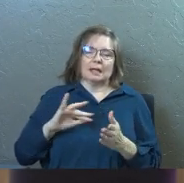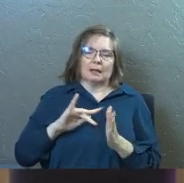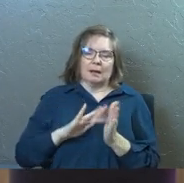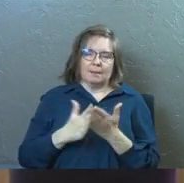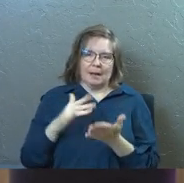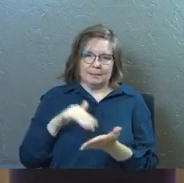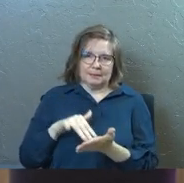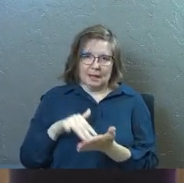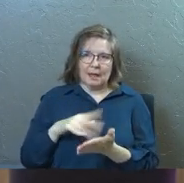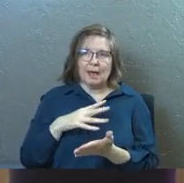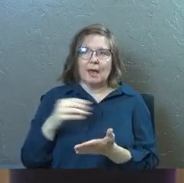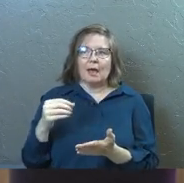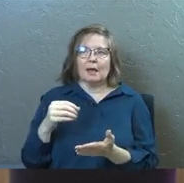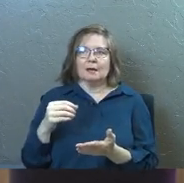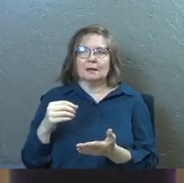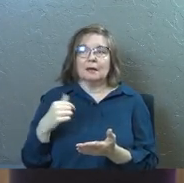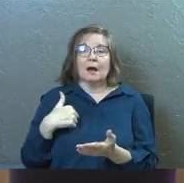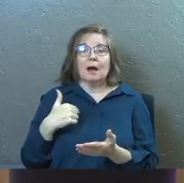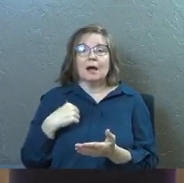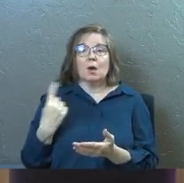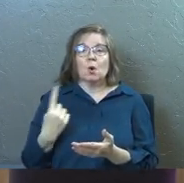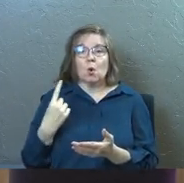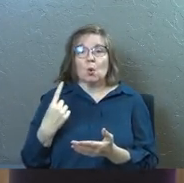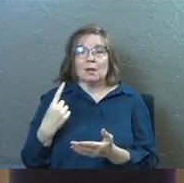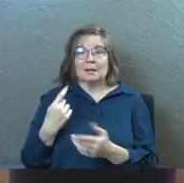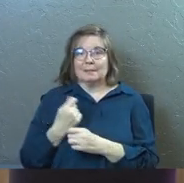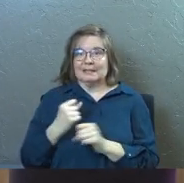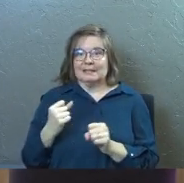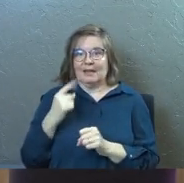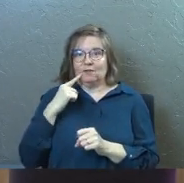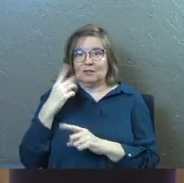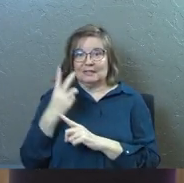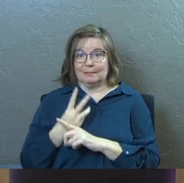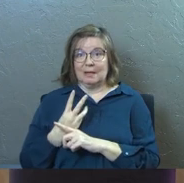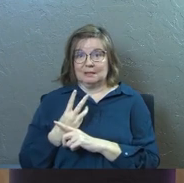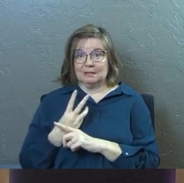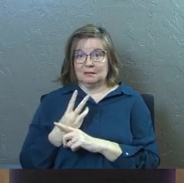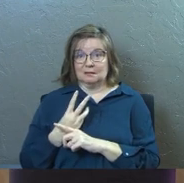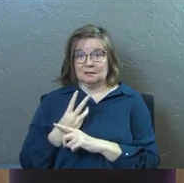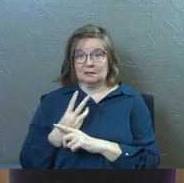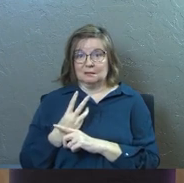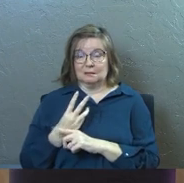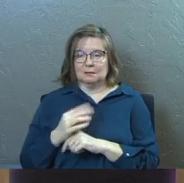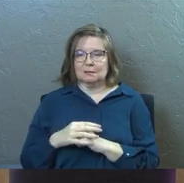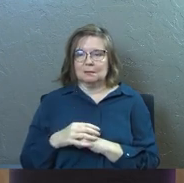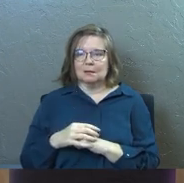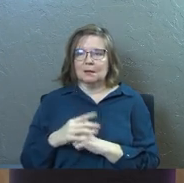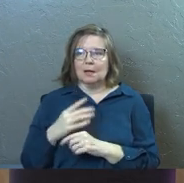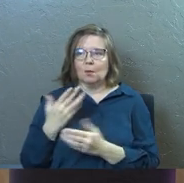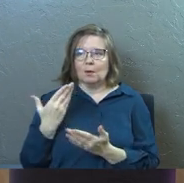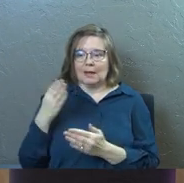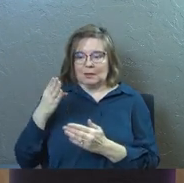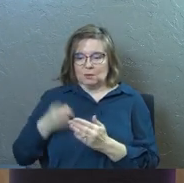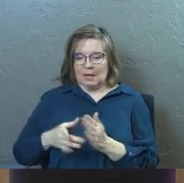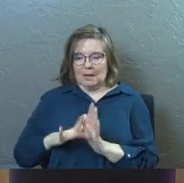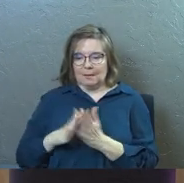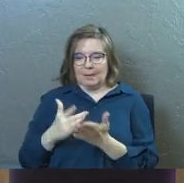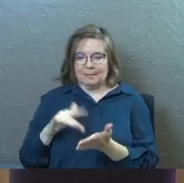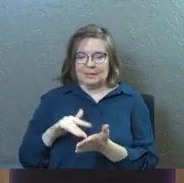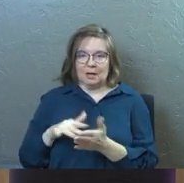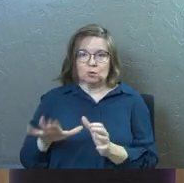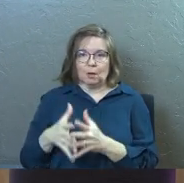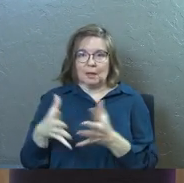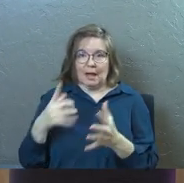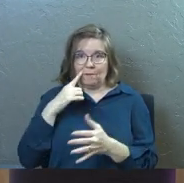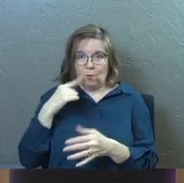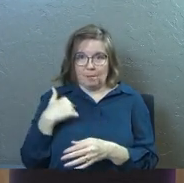study, and I had only been saved for 6 months. And we got to the end of the Bible study, and it was